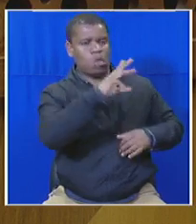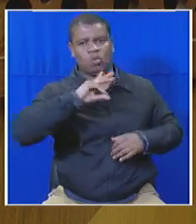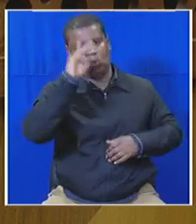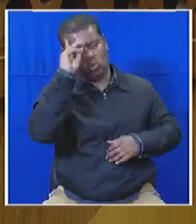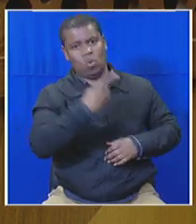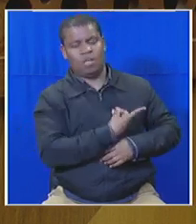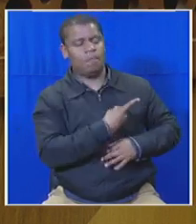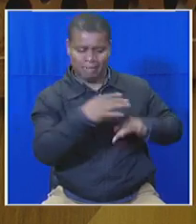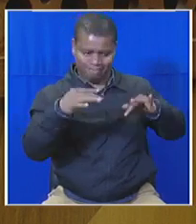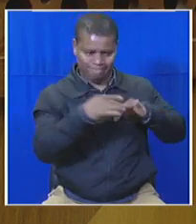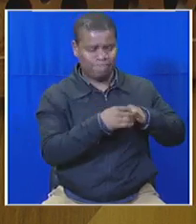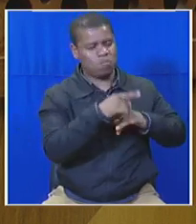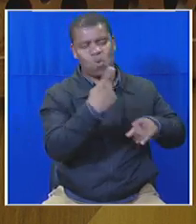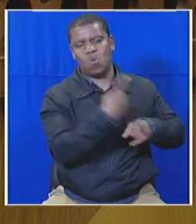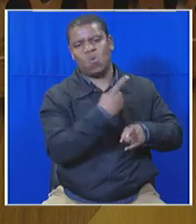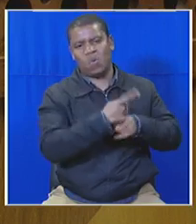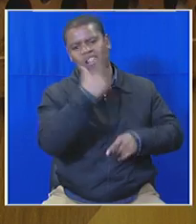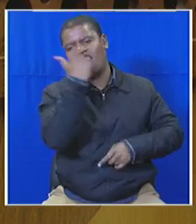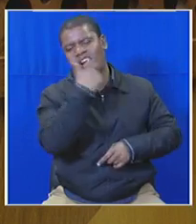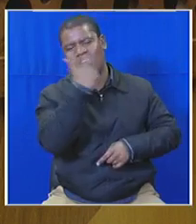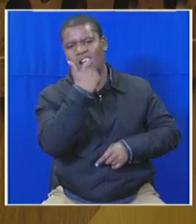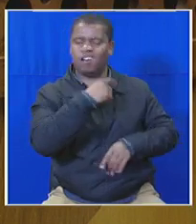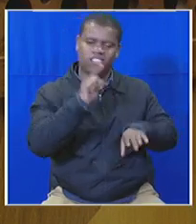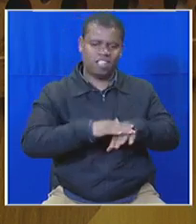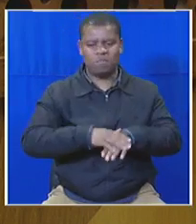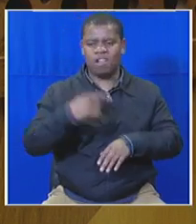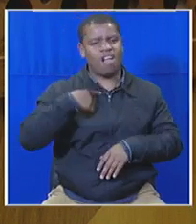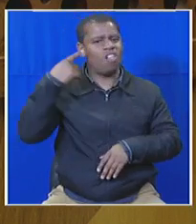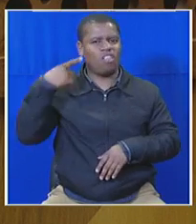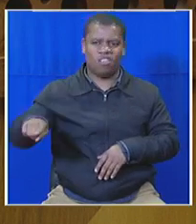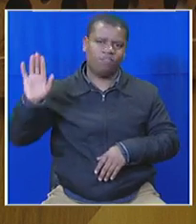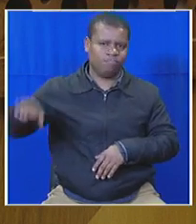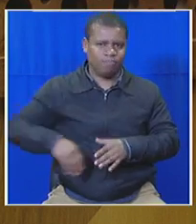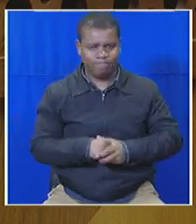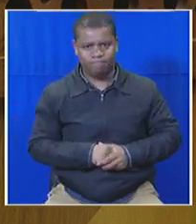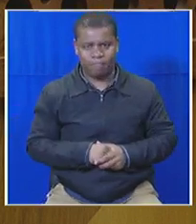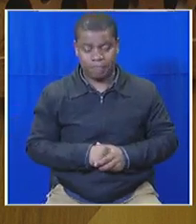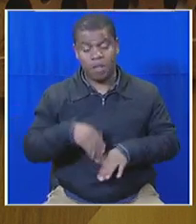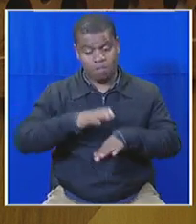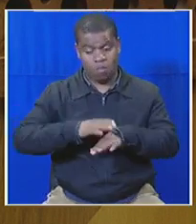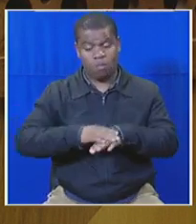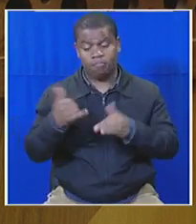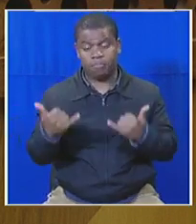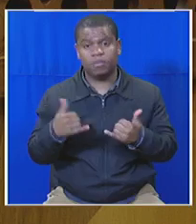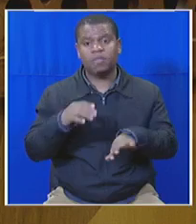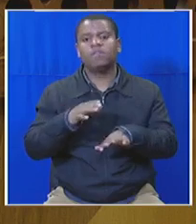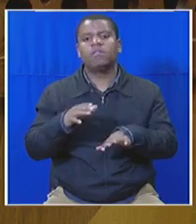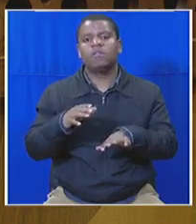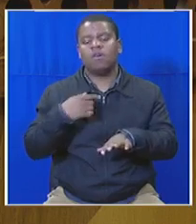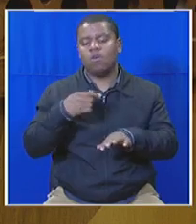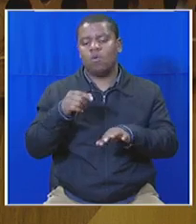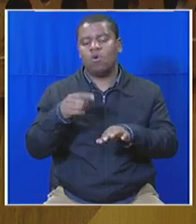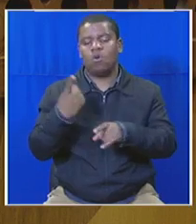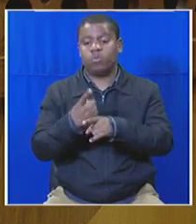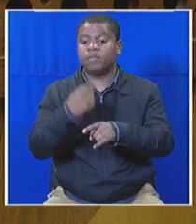in true style, he would laugh and dismiss my tears as nonsense. On oversight visits, the highlights were always Ken singing, of course